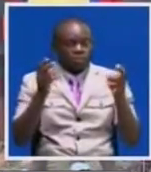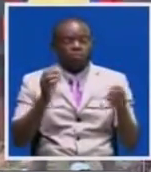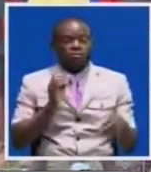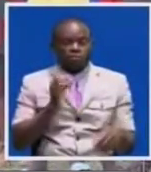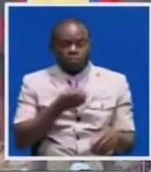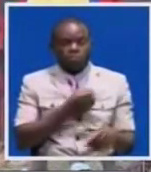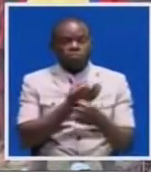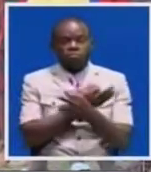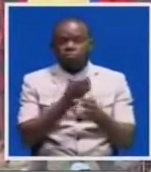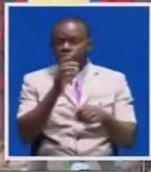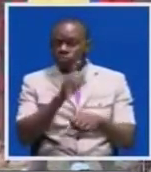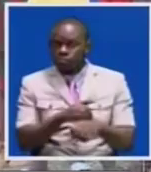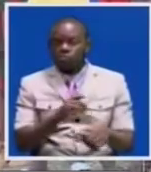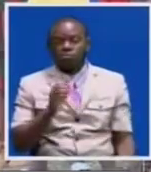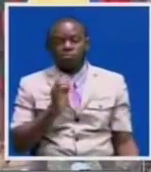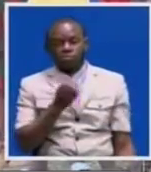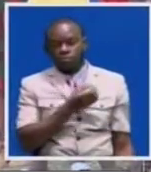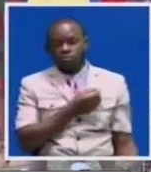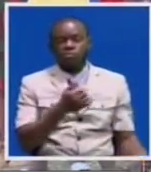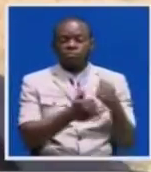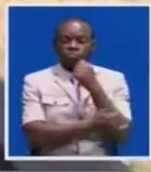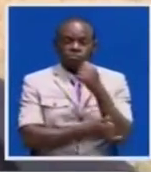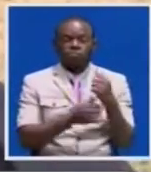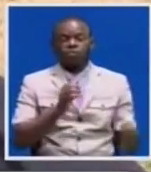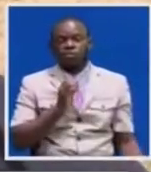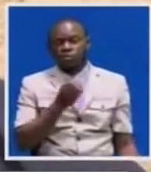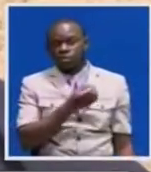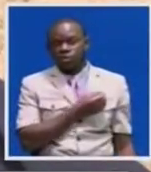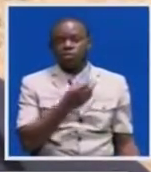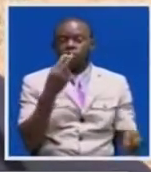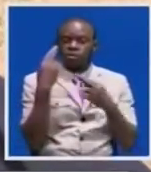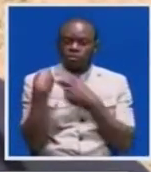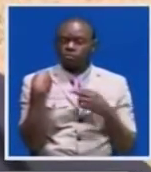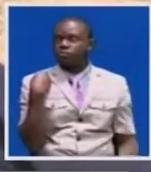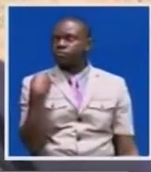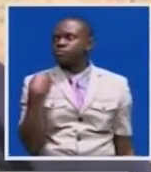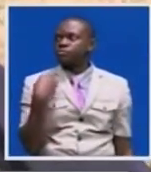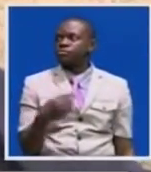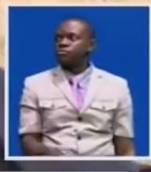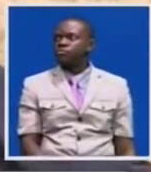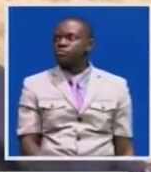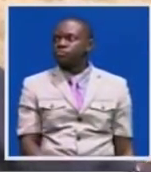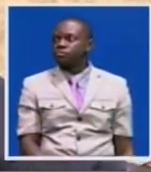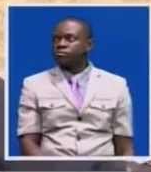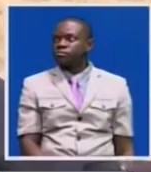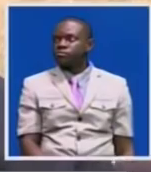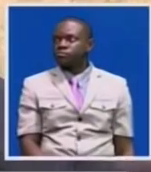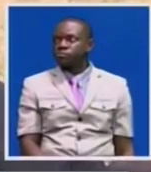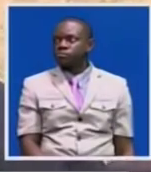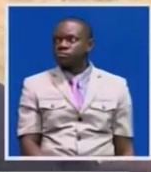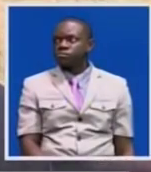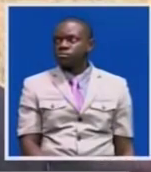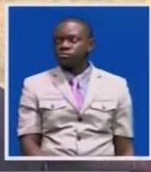Freedom, Our Country, Our Responsibility. Mesingoma, ZNBC News in